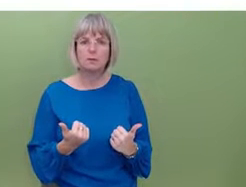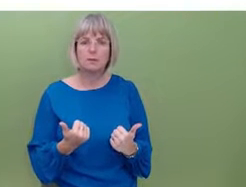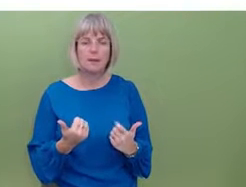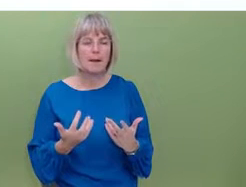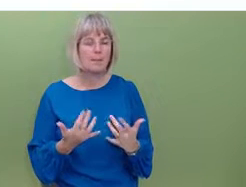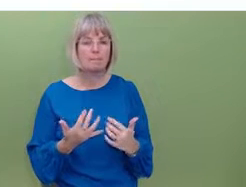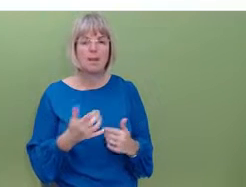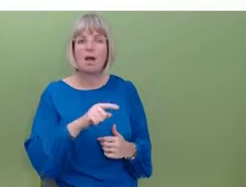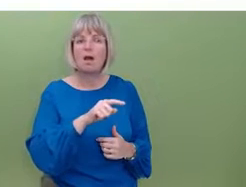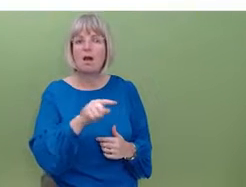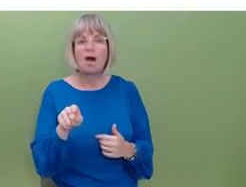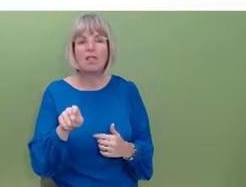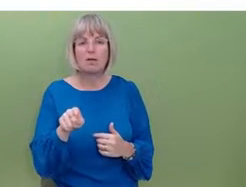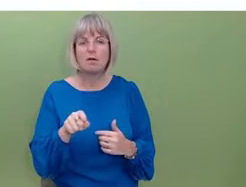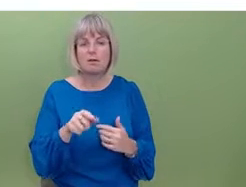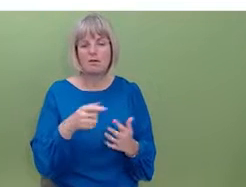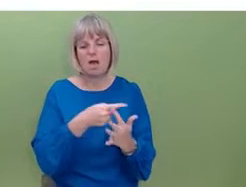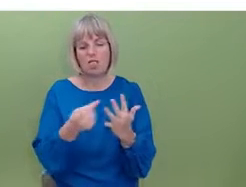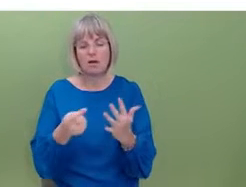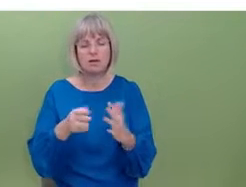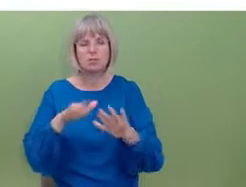others coped less well.